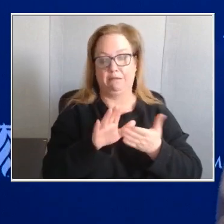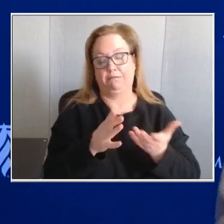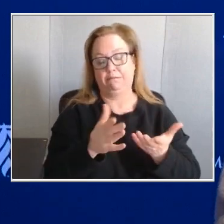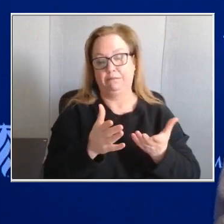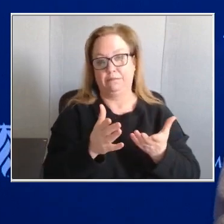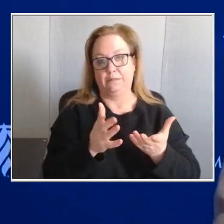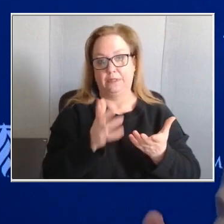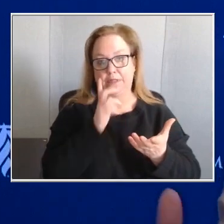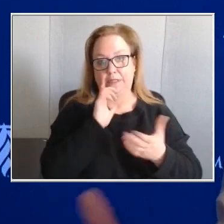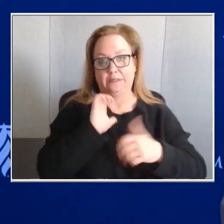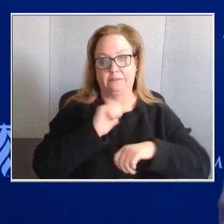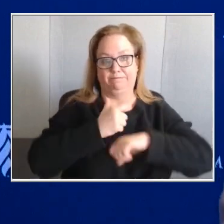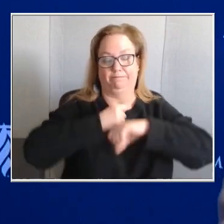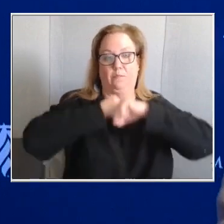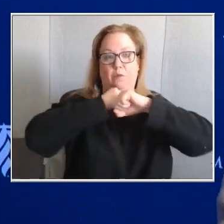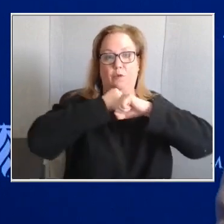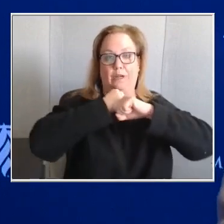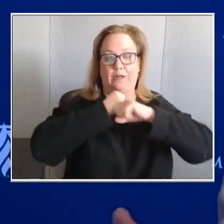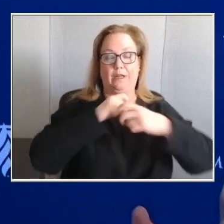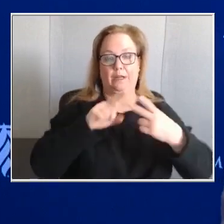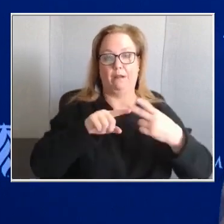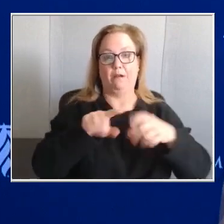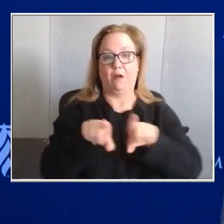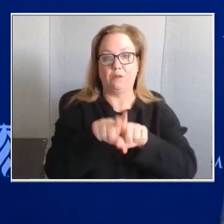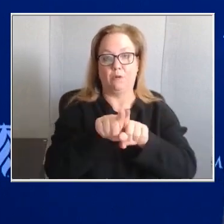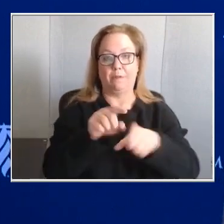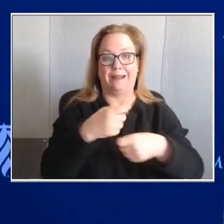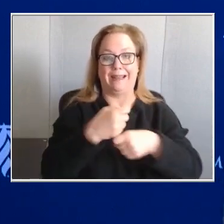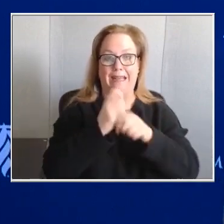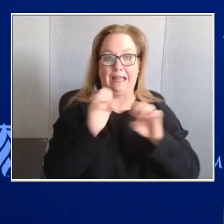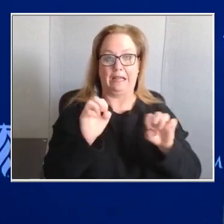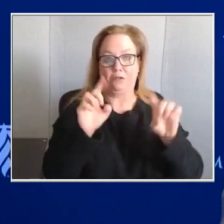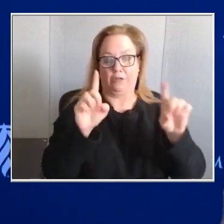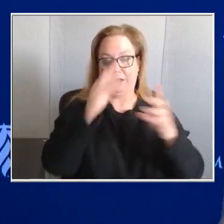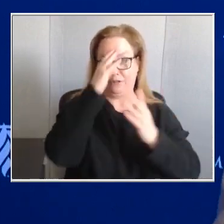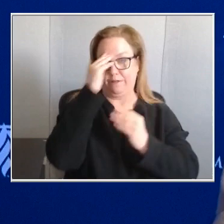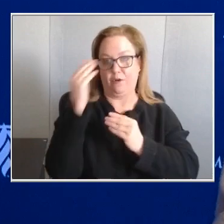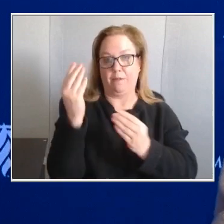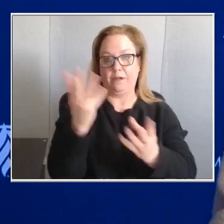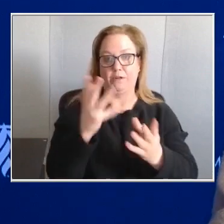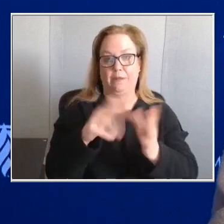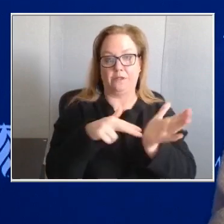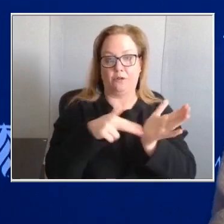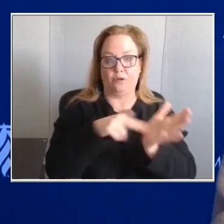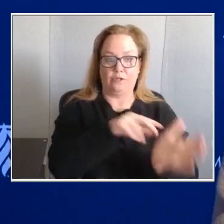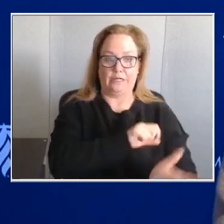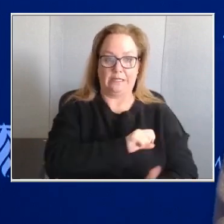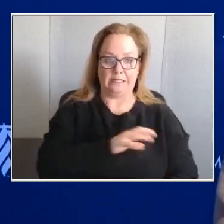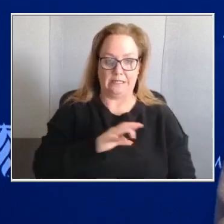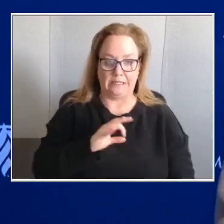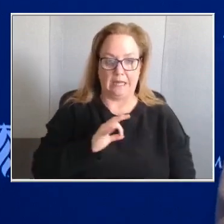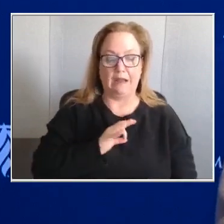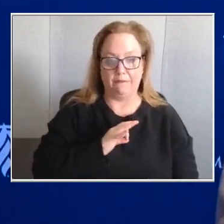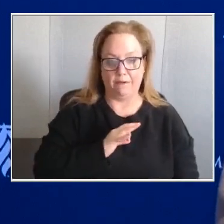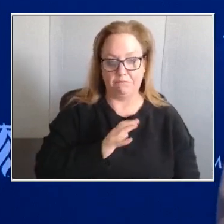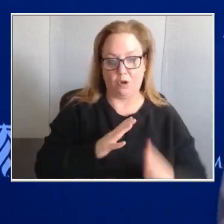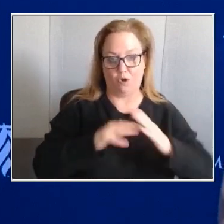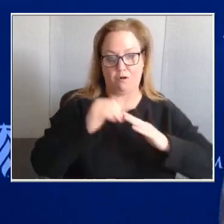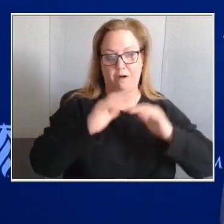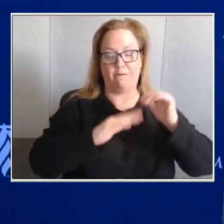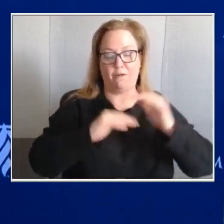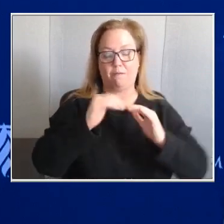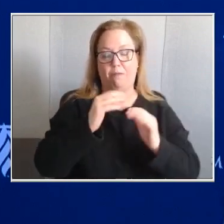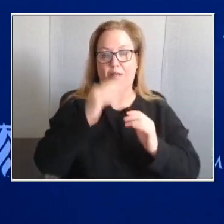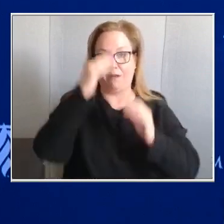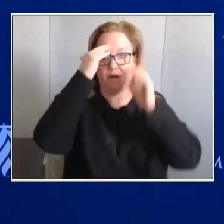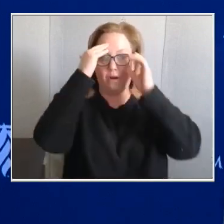together an educational material that we would use to make sure that our nursing staff and our providers are really comfortable and informed when we